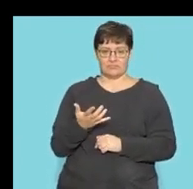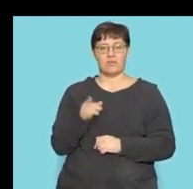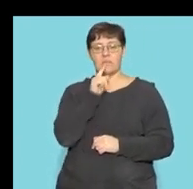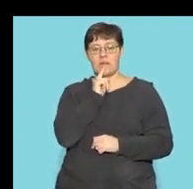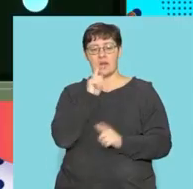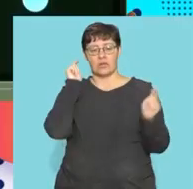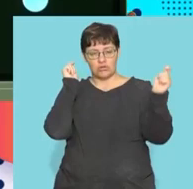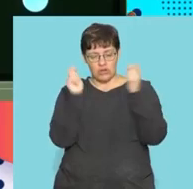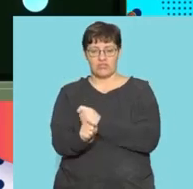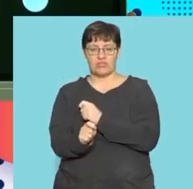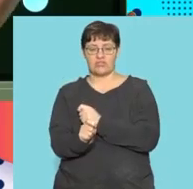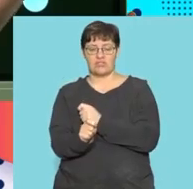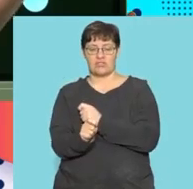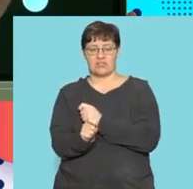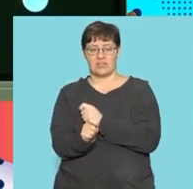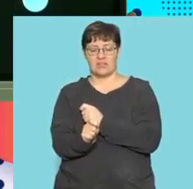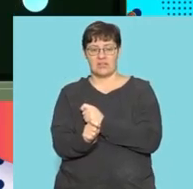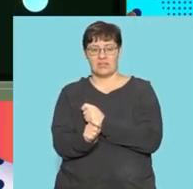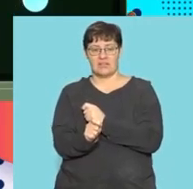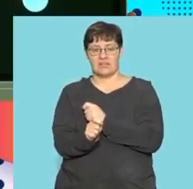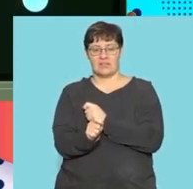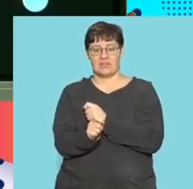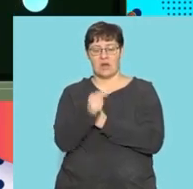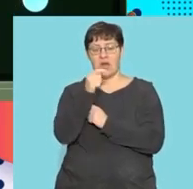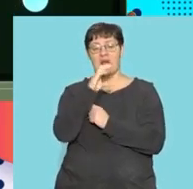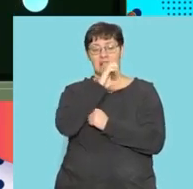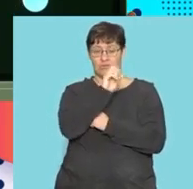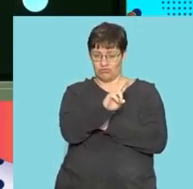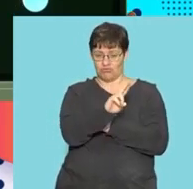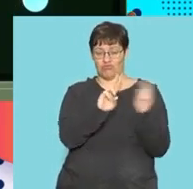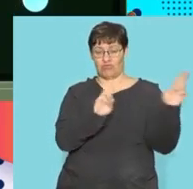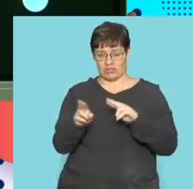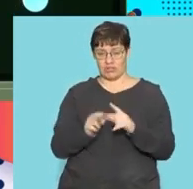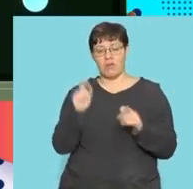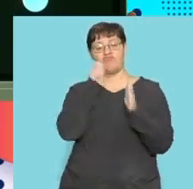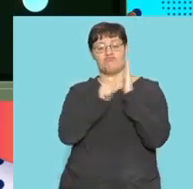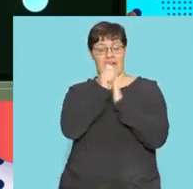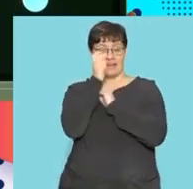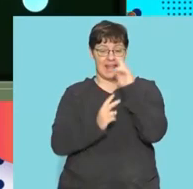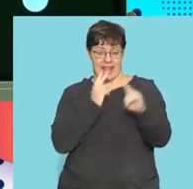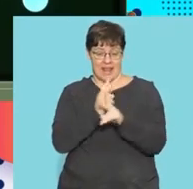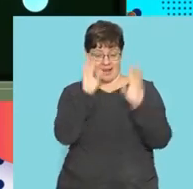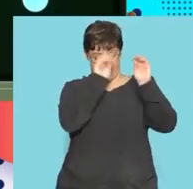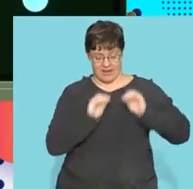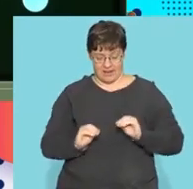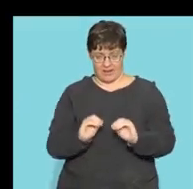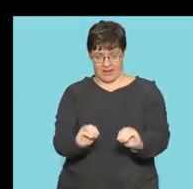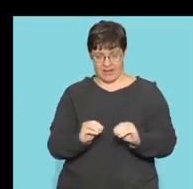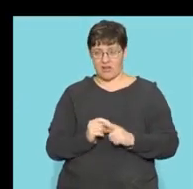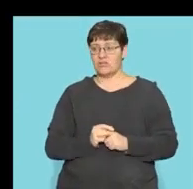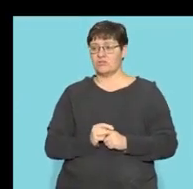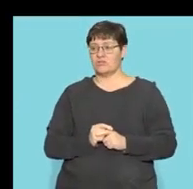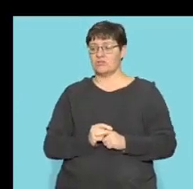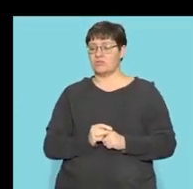right order so we've got to change the order of the copper reaction. We're going to rewrite